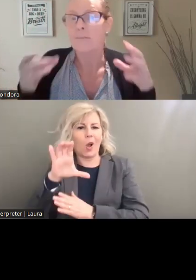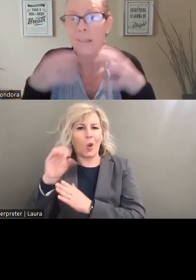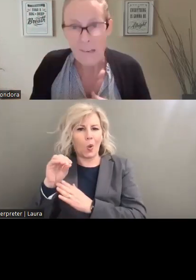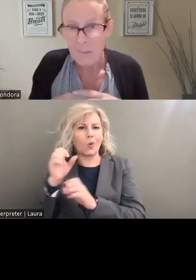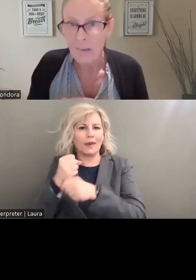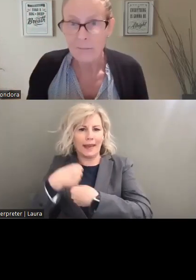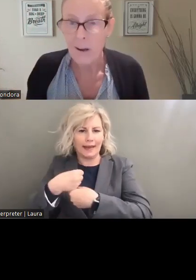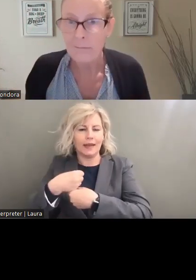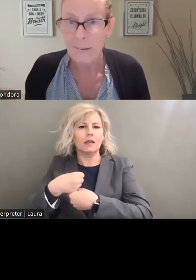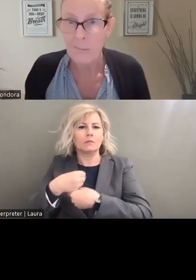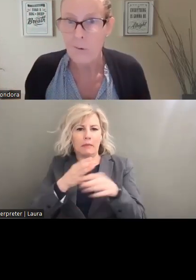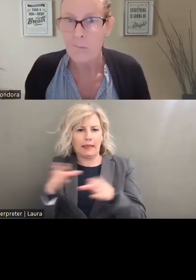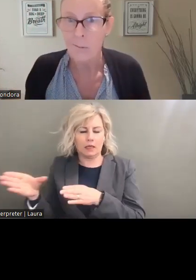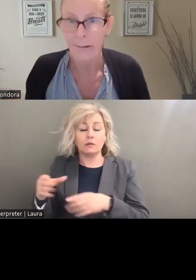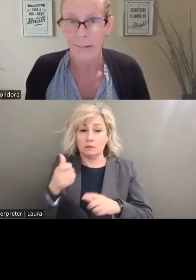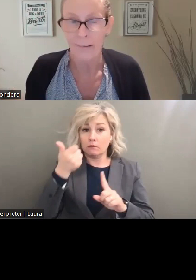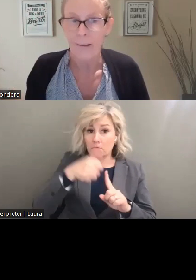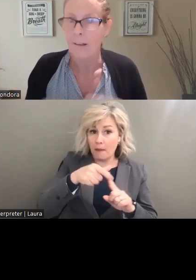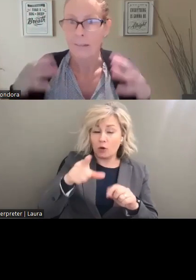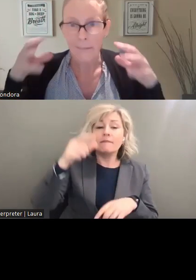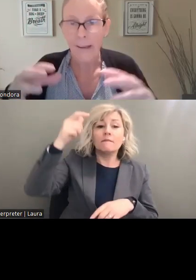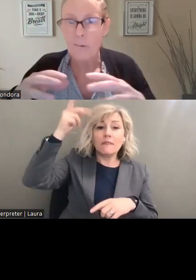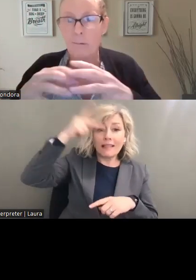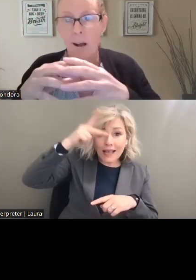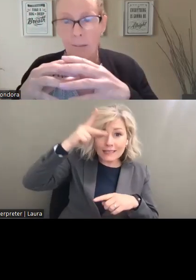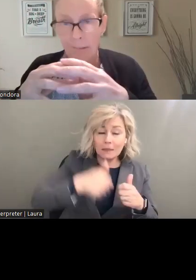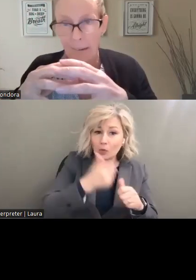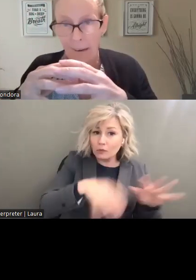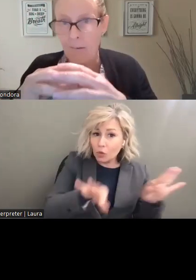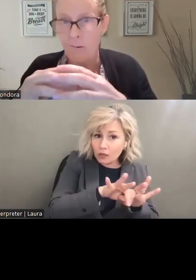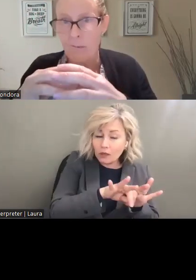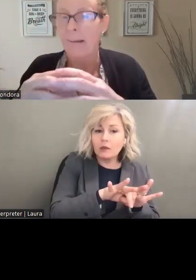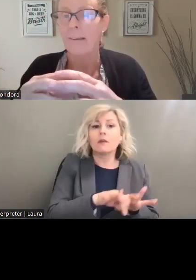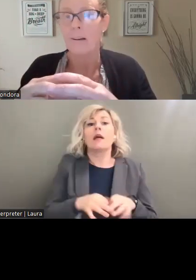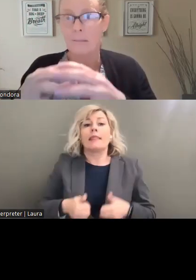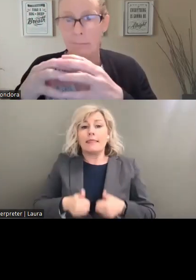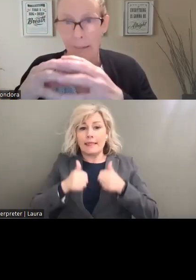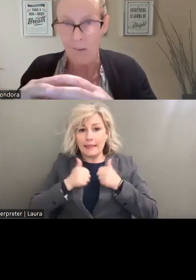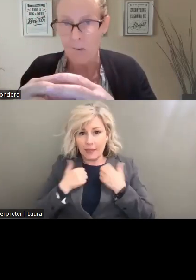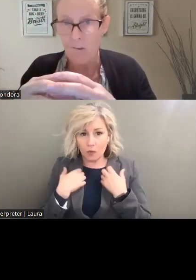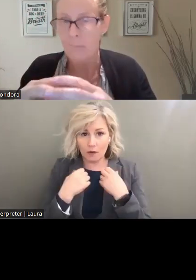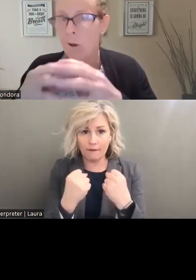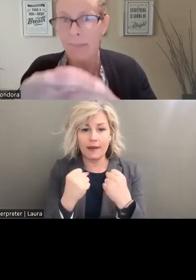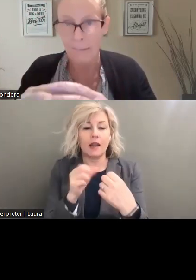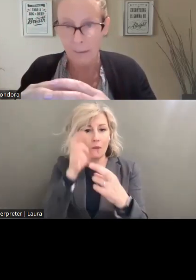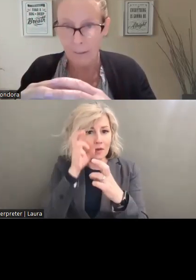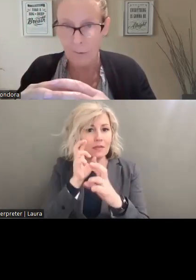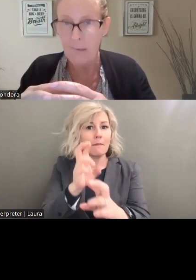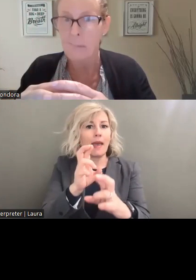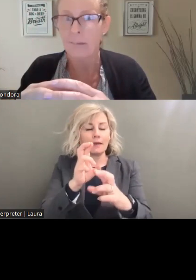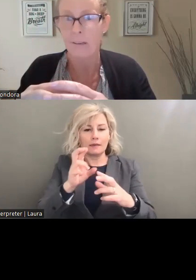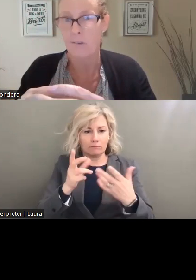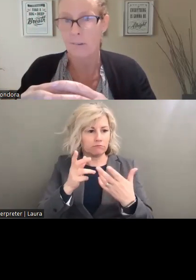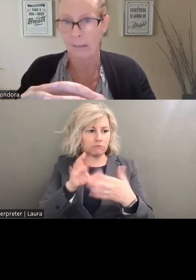again, philosophy of recovery is most important. Living out recovery and respect in our relationships authentically